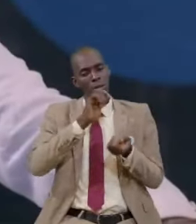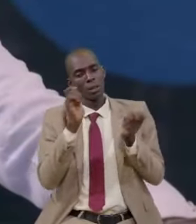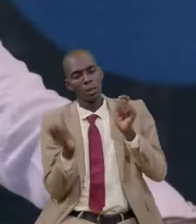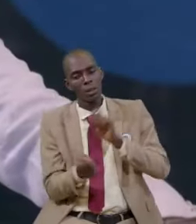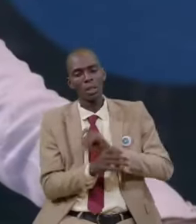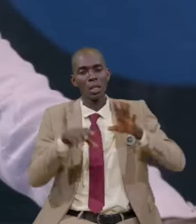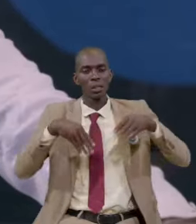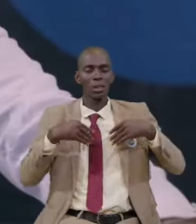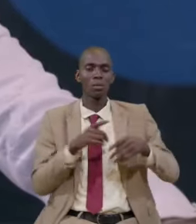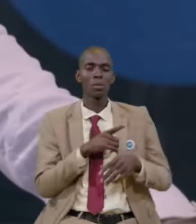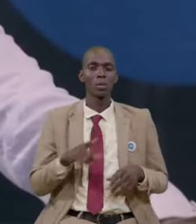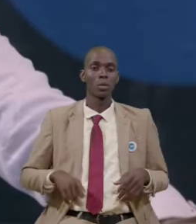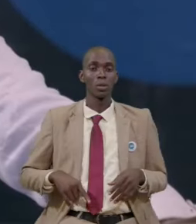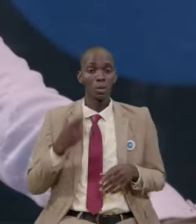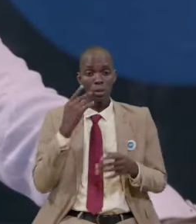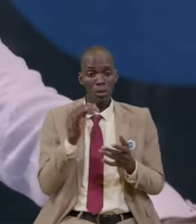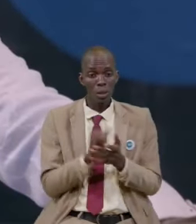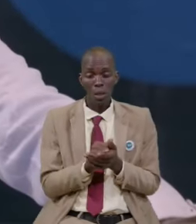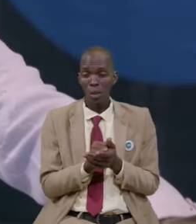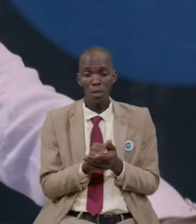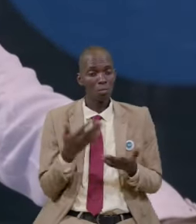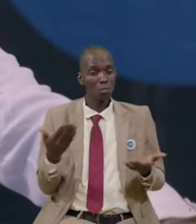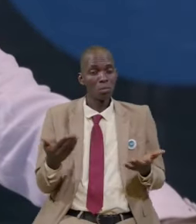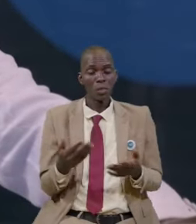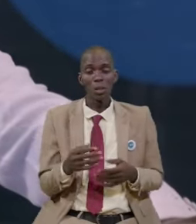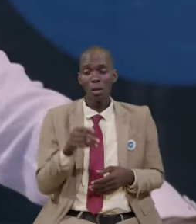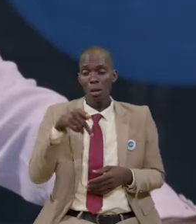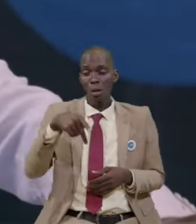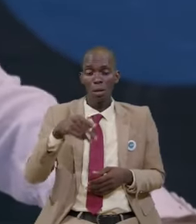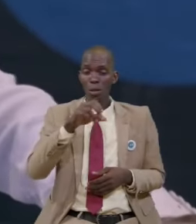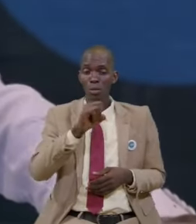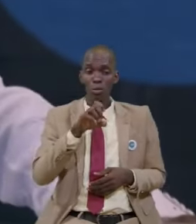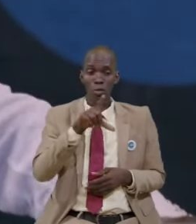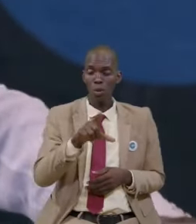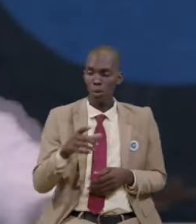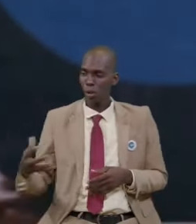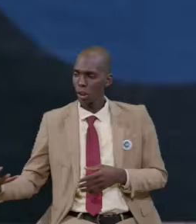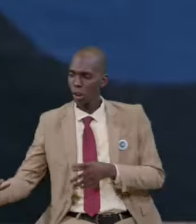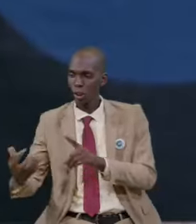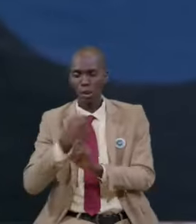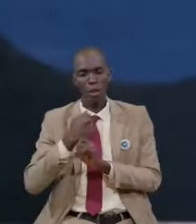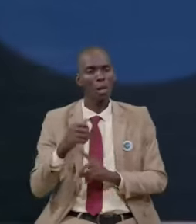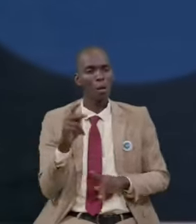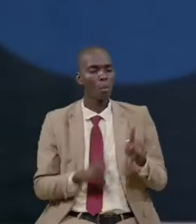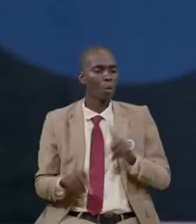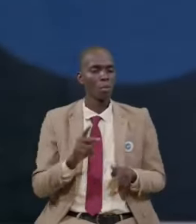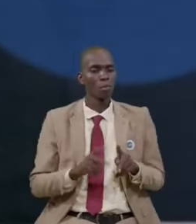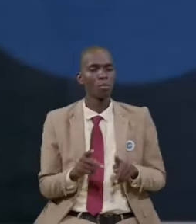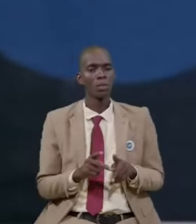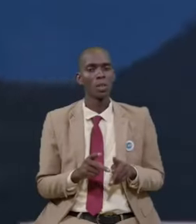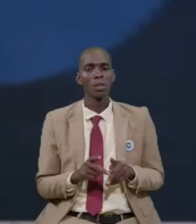people physically, harmed people emotionally, harmed